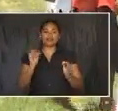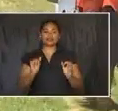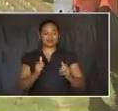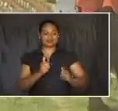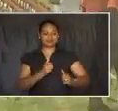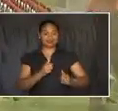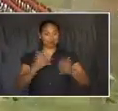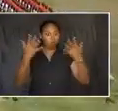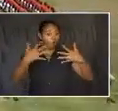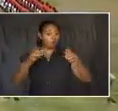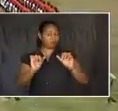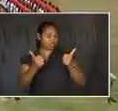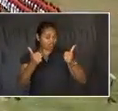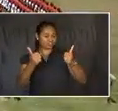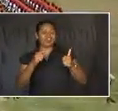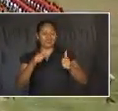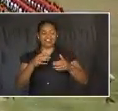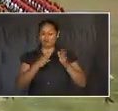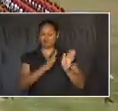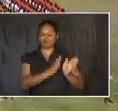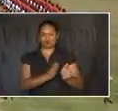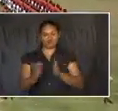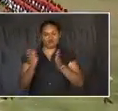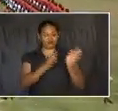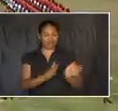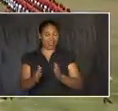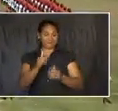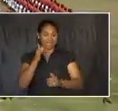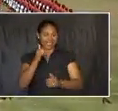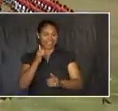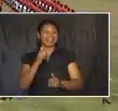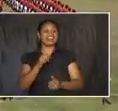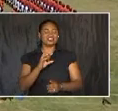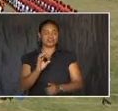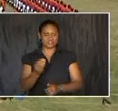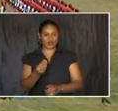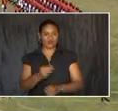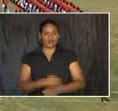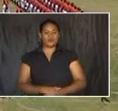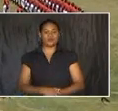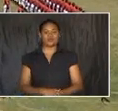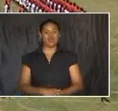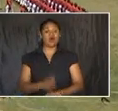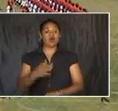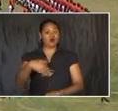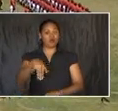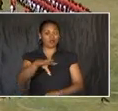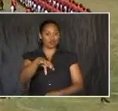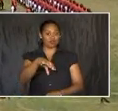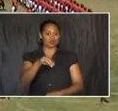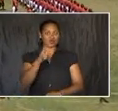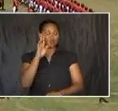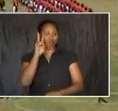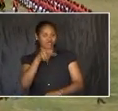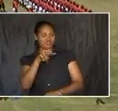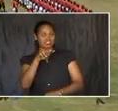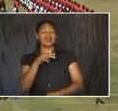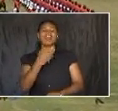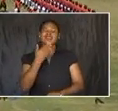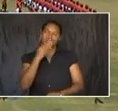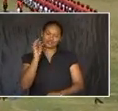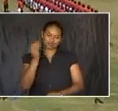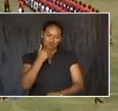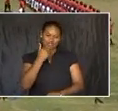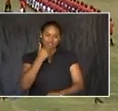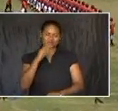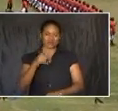study of Malua. Pay Ronitokini, LM. Ruono, Pinabona, Sarabatomai, the Wedding Gonugoka, Memberlet